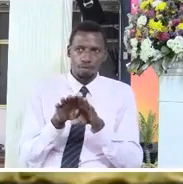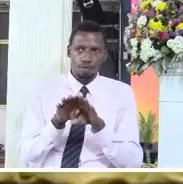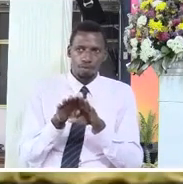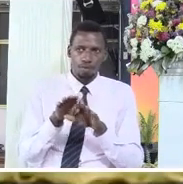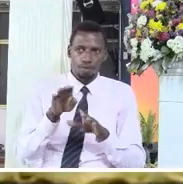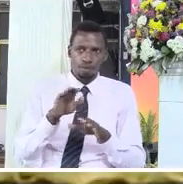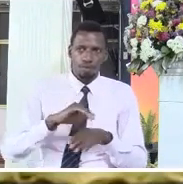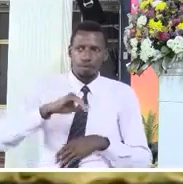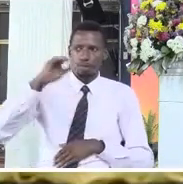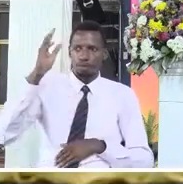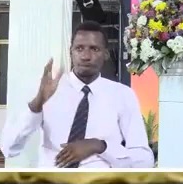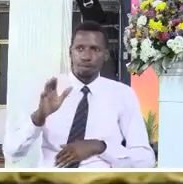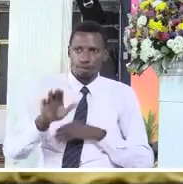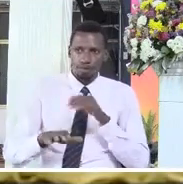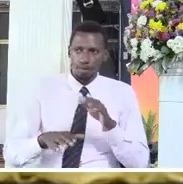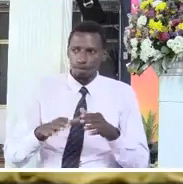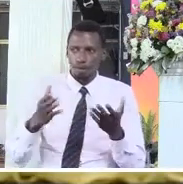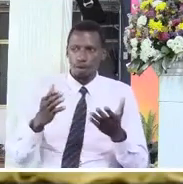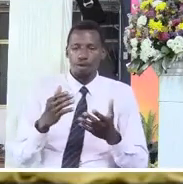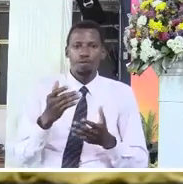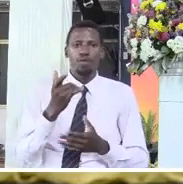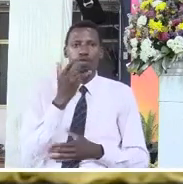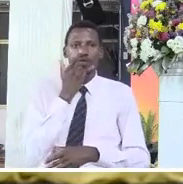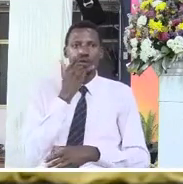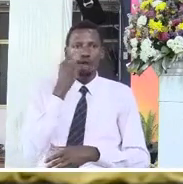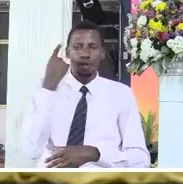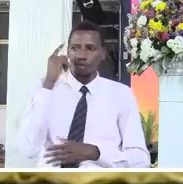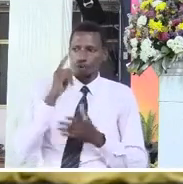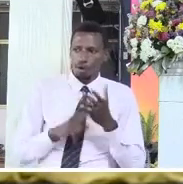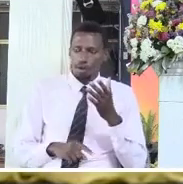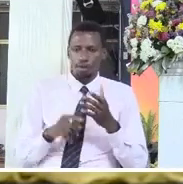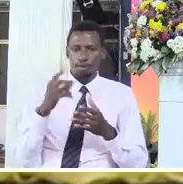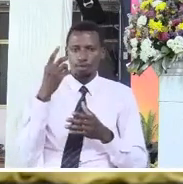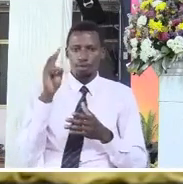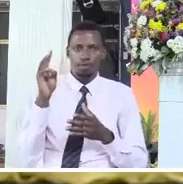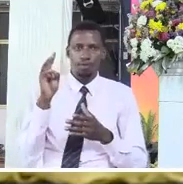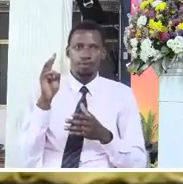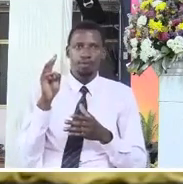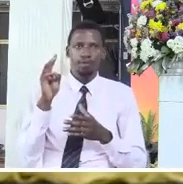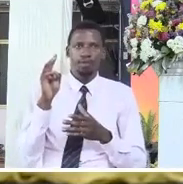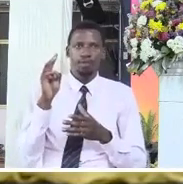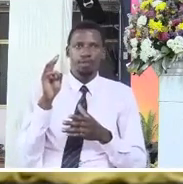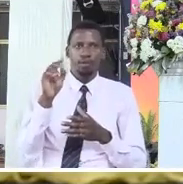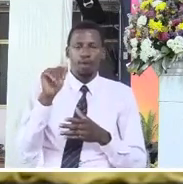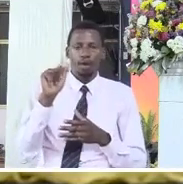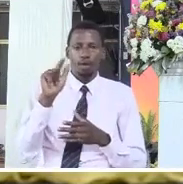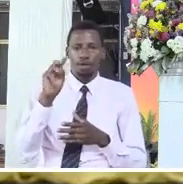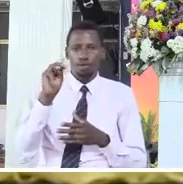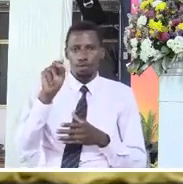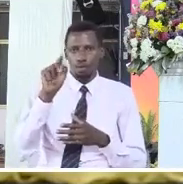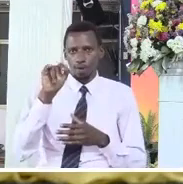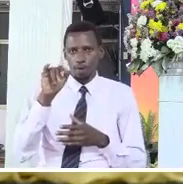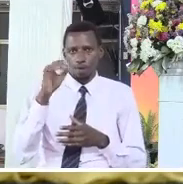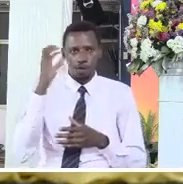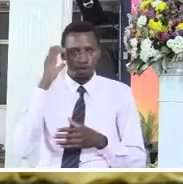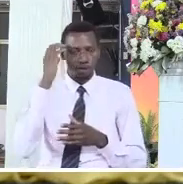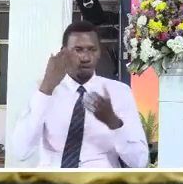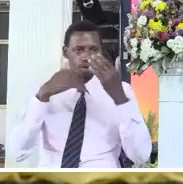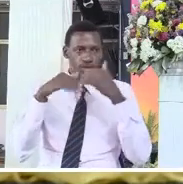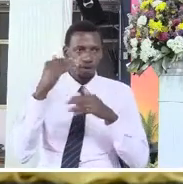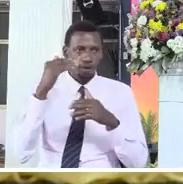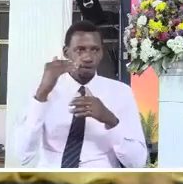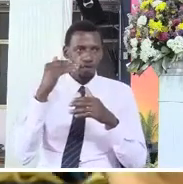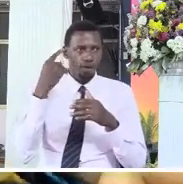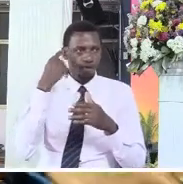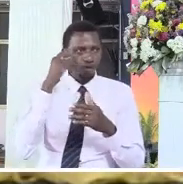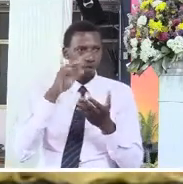of Moon, Mount Rwenzori in Uganda, for the Adventist Alumni of Colleges and Universities retreat. For more, you can